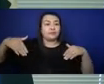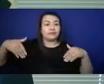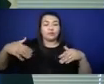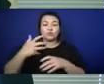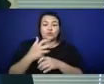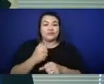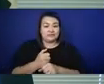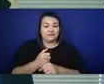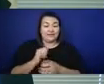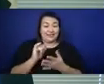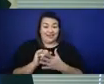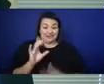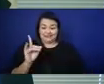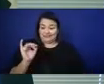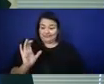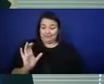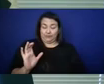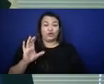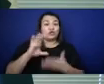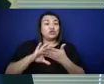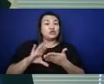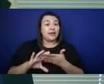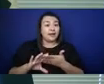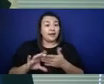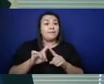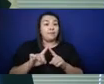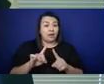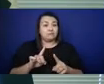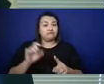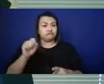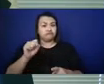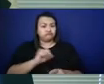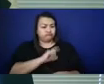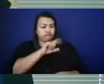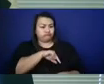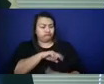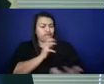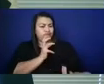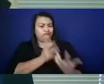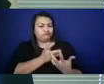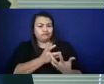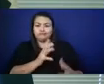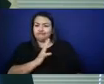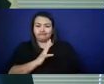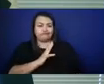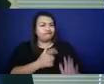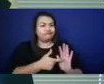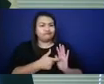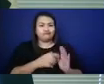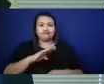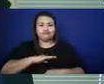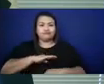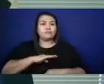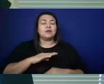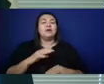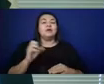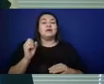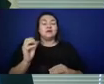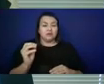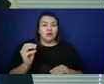that $600 check in December. There are still a number of people, a number of constituents in El Paso and actually all over the